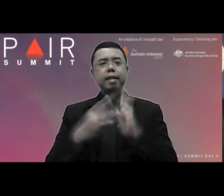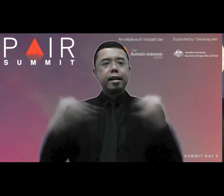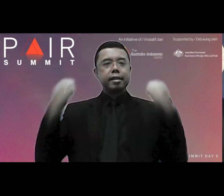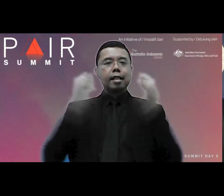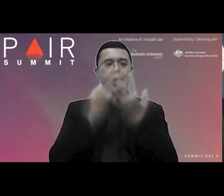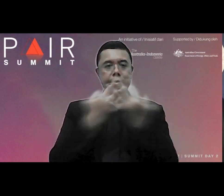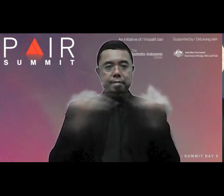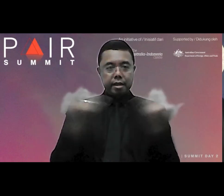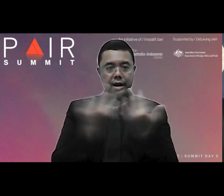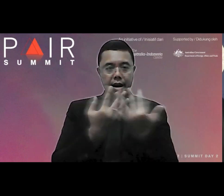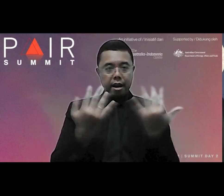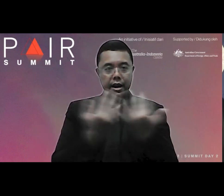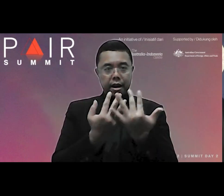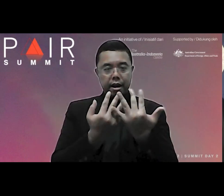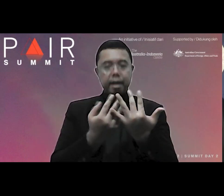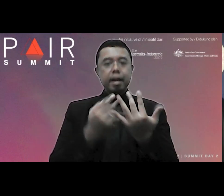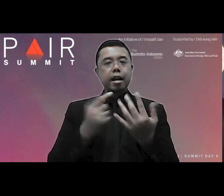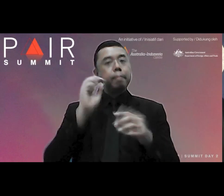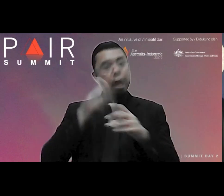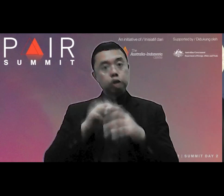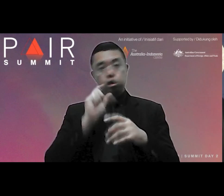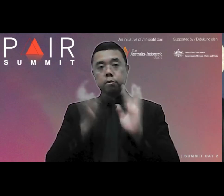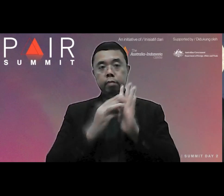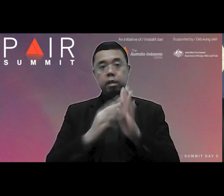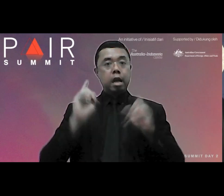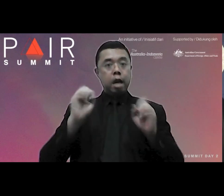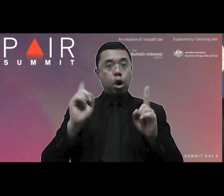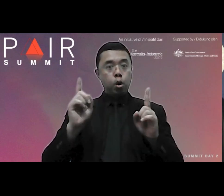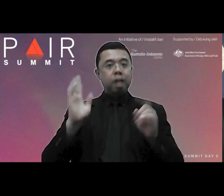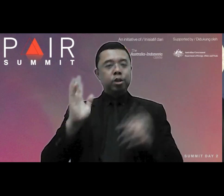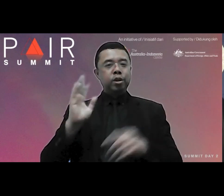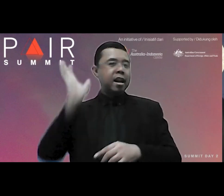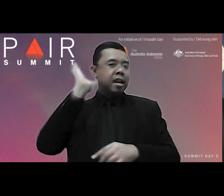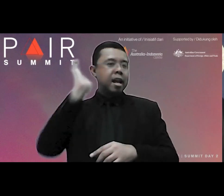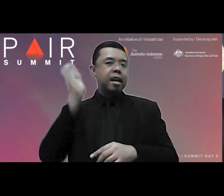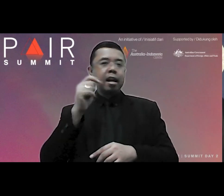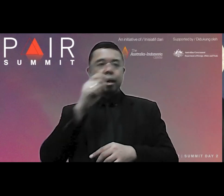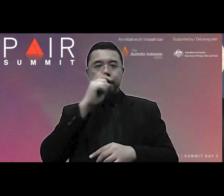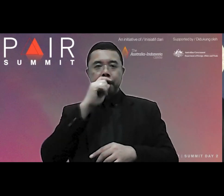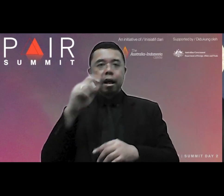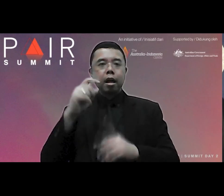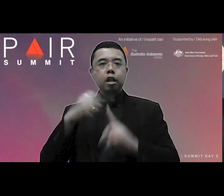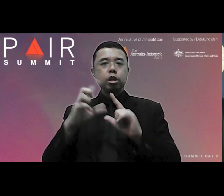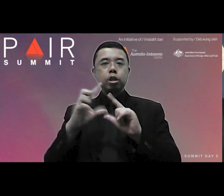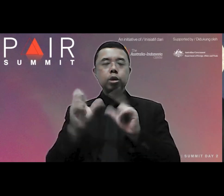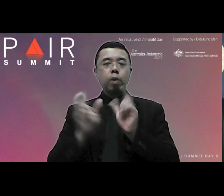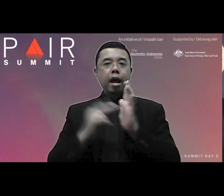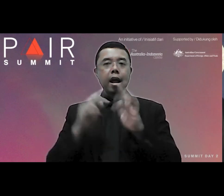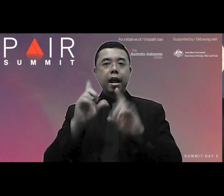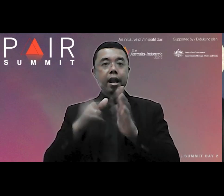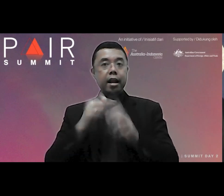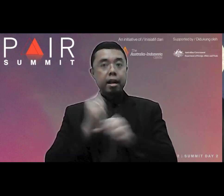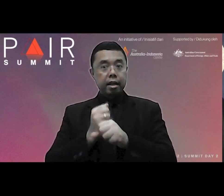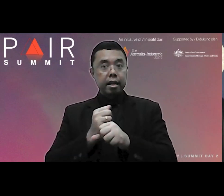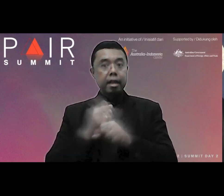a big thank you as well. It was great to hear from Pak John Lee, the team leader from our Australia-Indonesia Health Security Partnership, who did such a